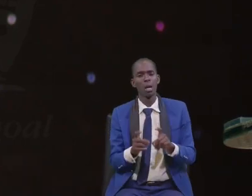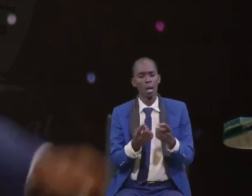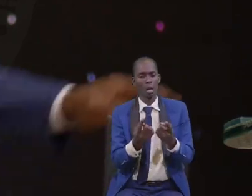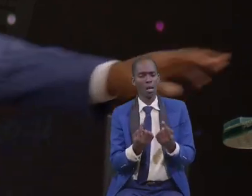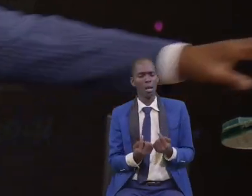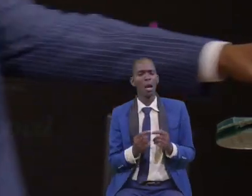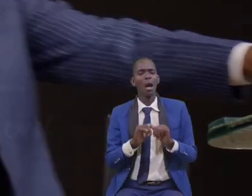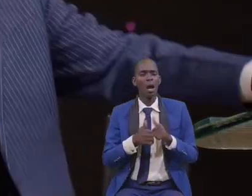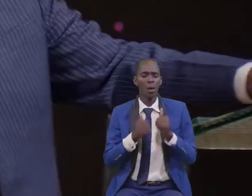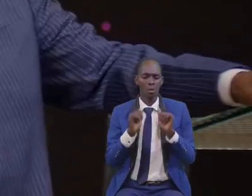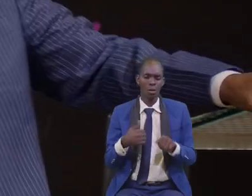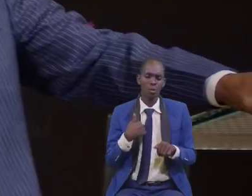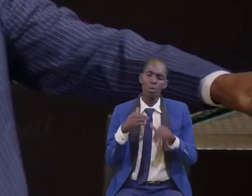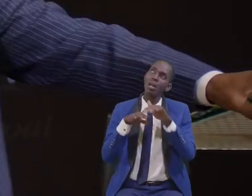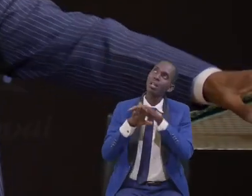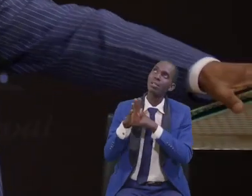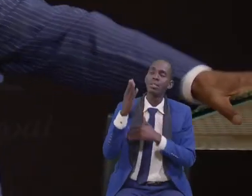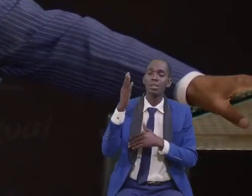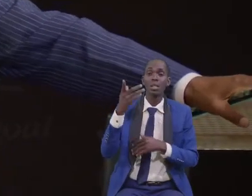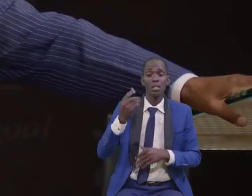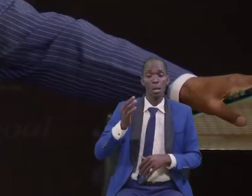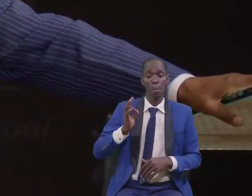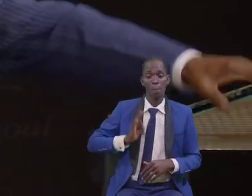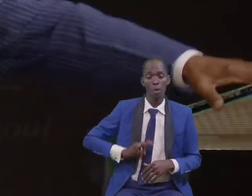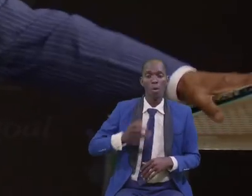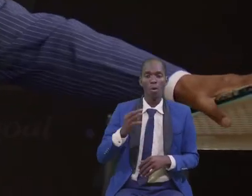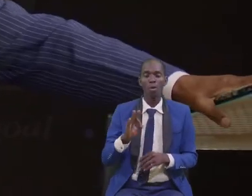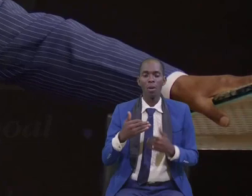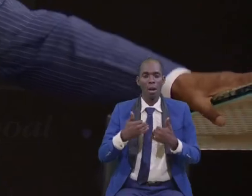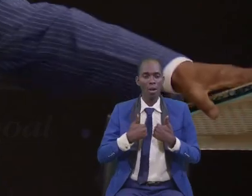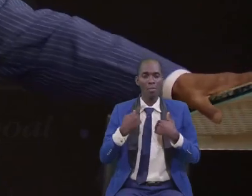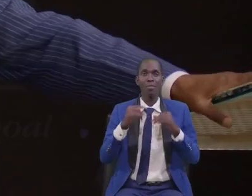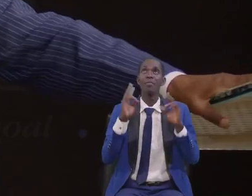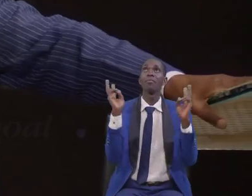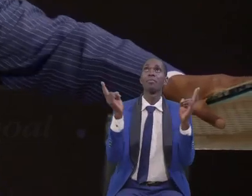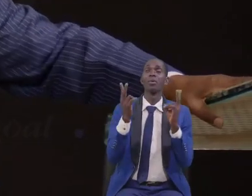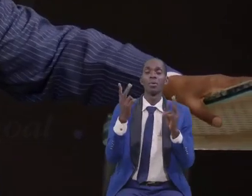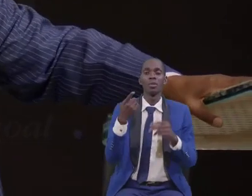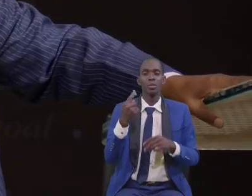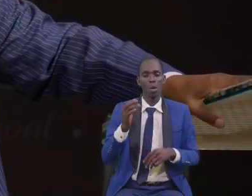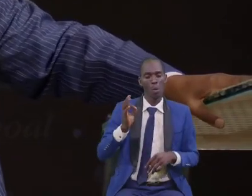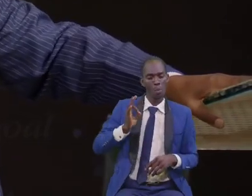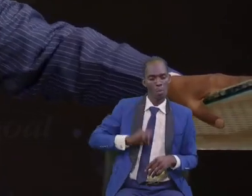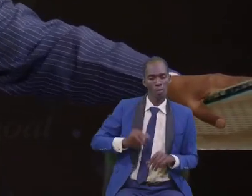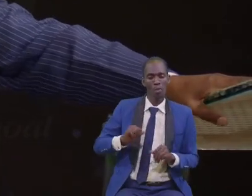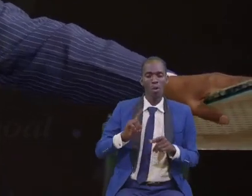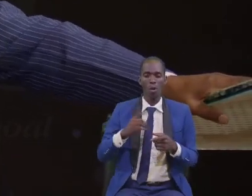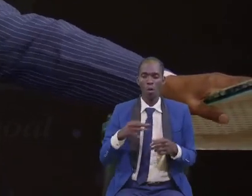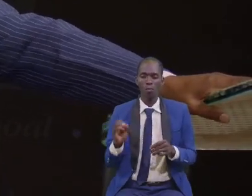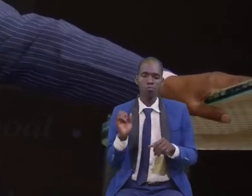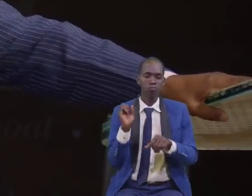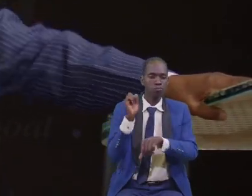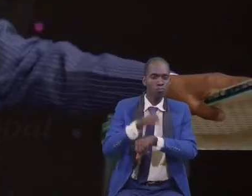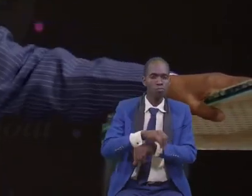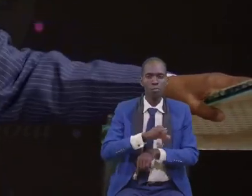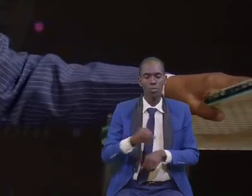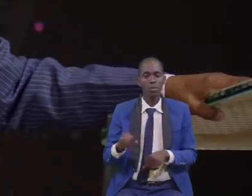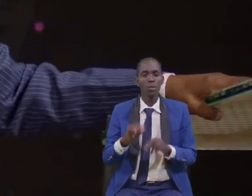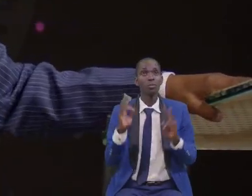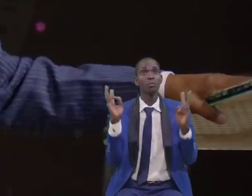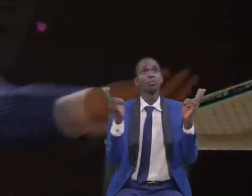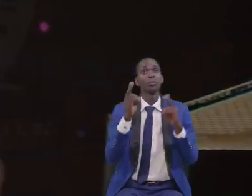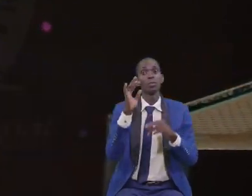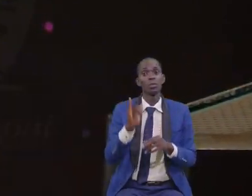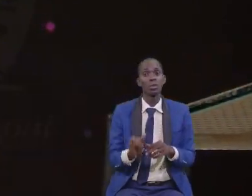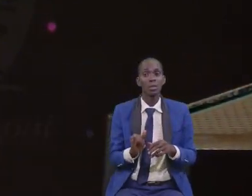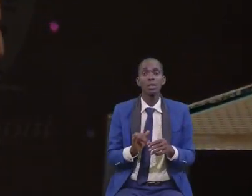to heaven? The profit of being triumphant and the profit of sailing through victoriously is that